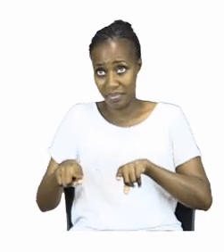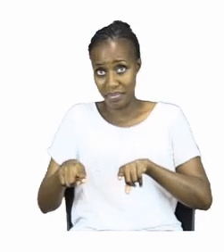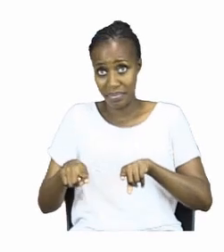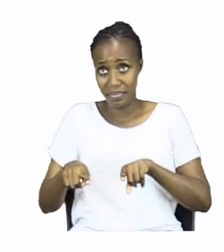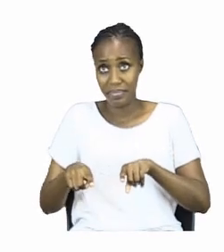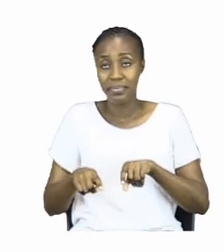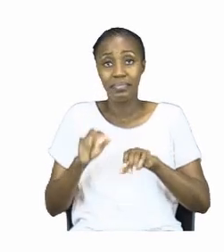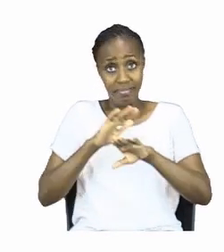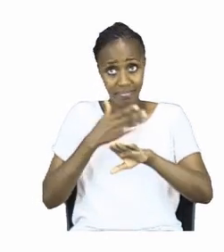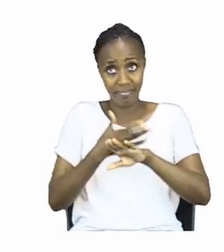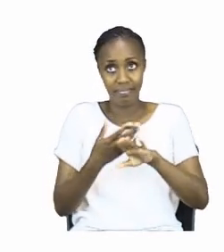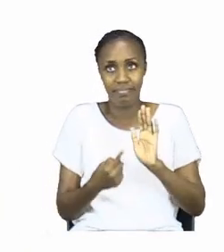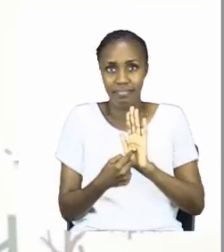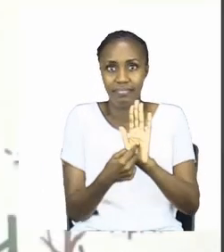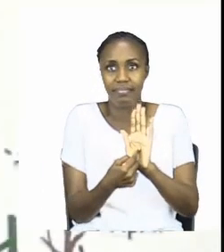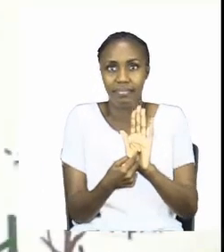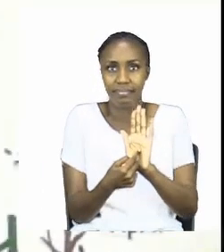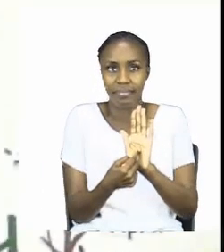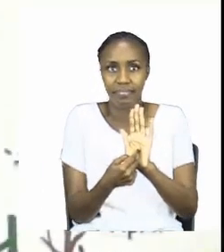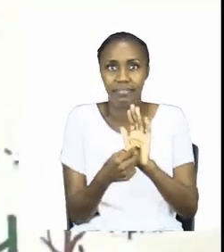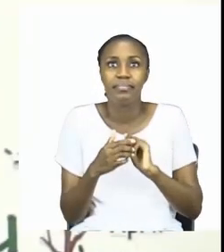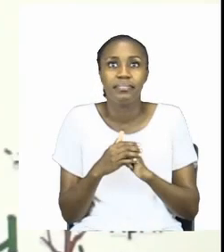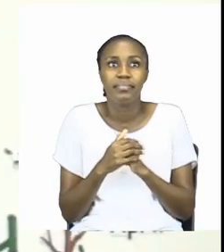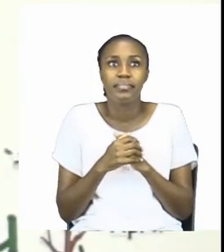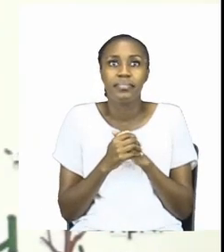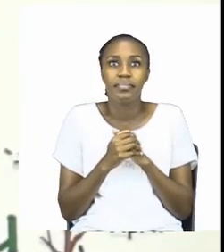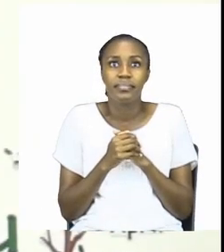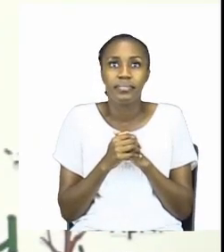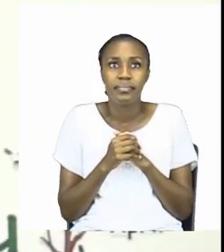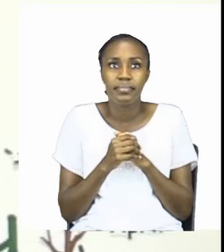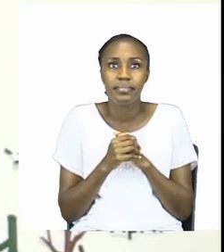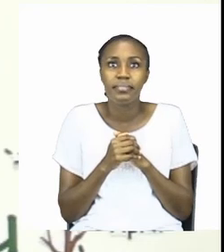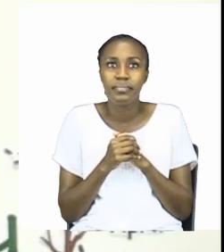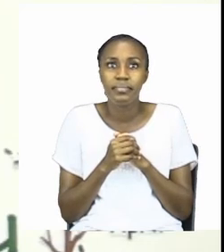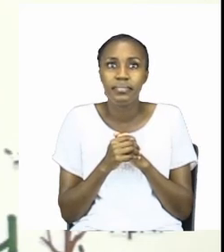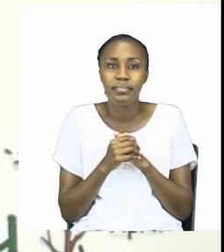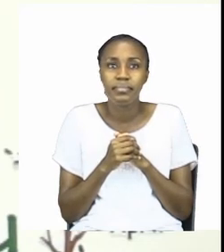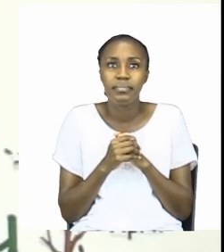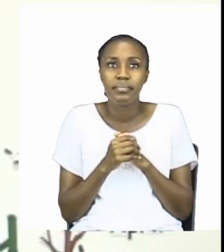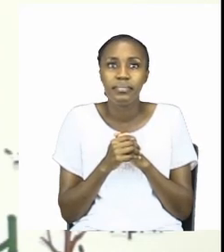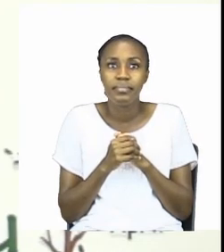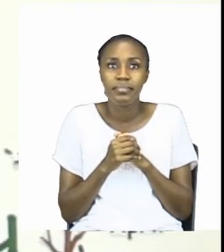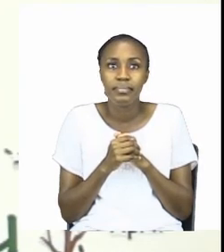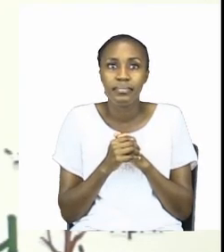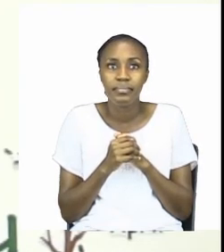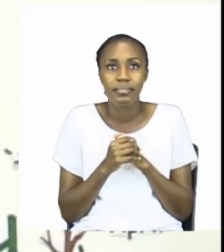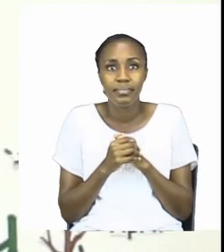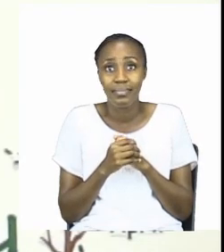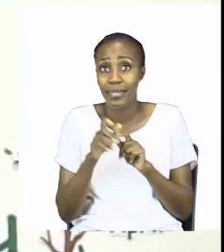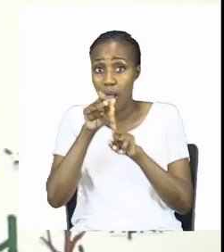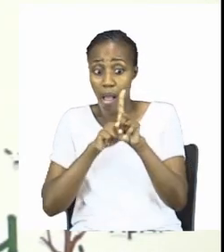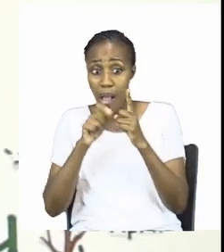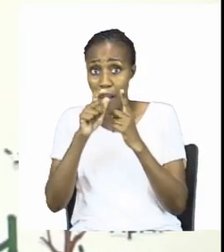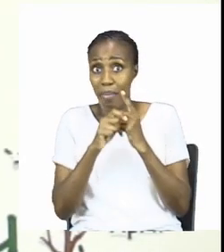the board, I have an example. So let's quickly see what you have to do. So over here you see I have a